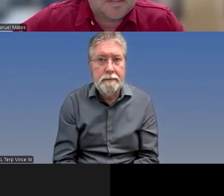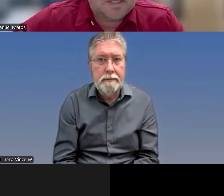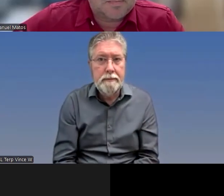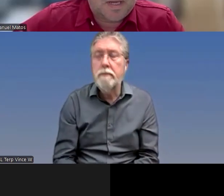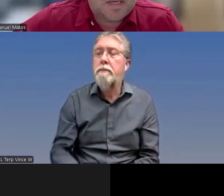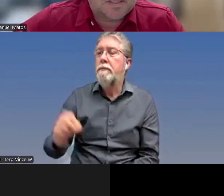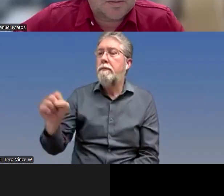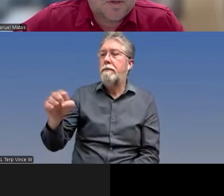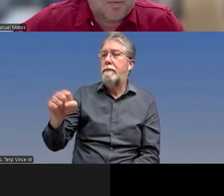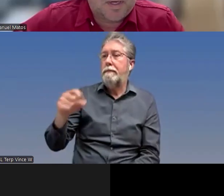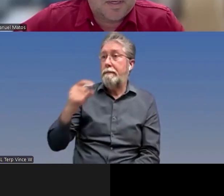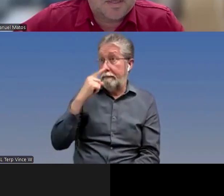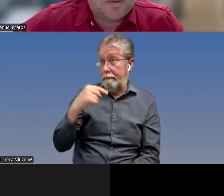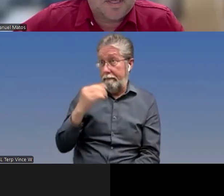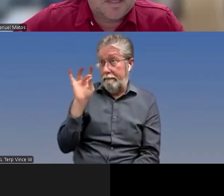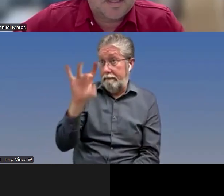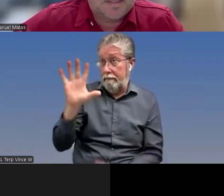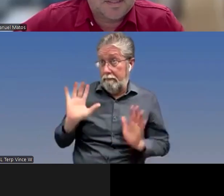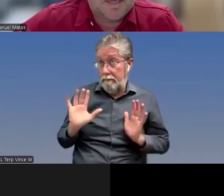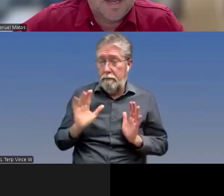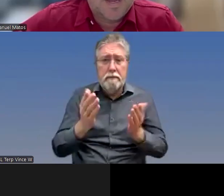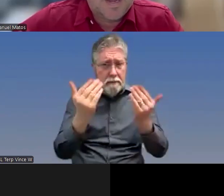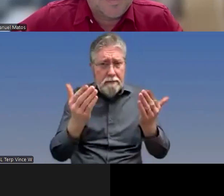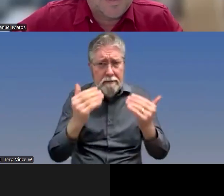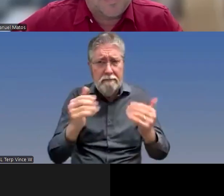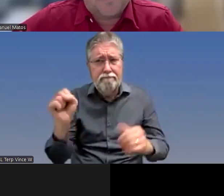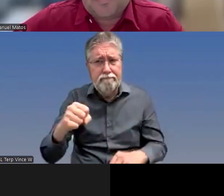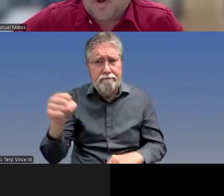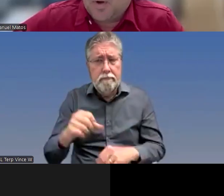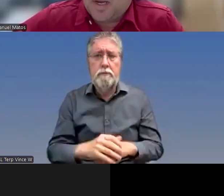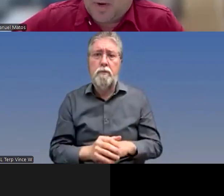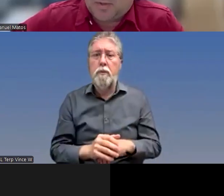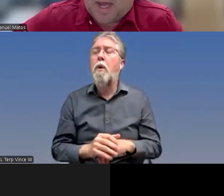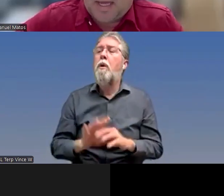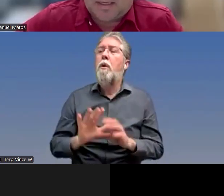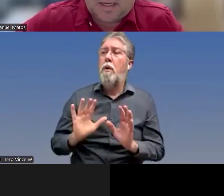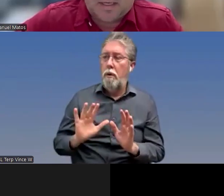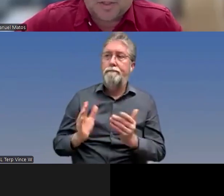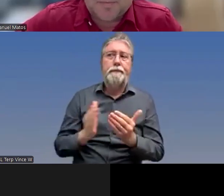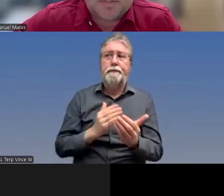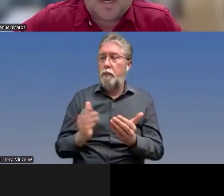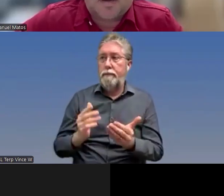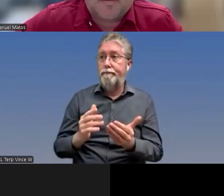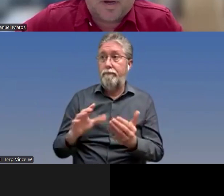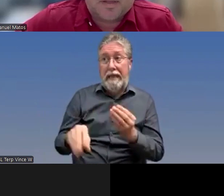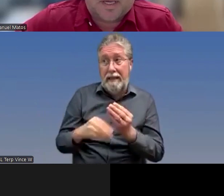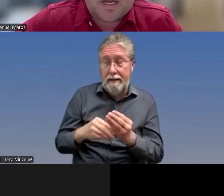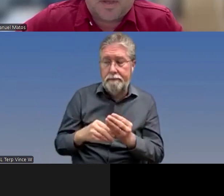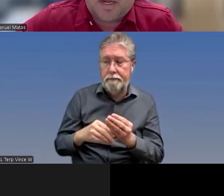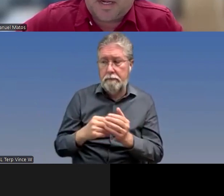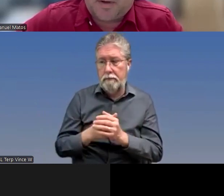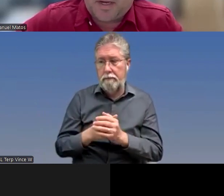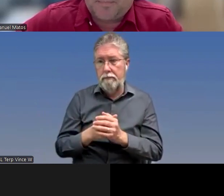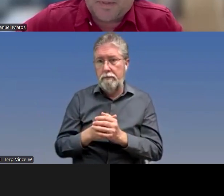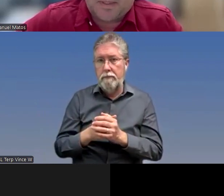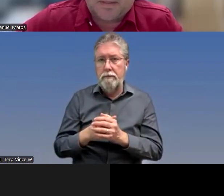Yeah, may I say something quick, Noelle? Yes, for sure. Go ahead. Yeah. So anyway, to add in terms of the